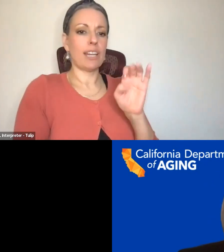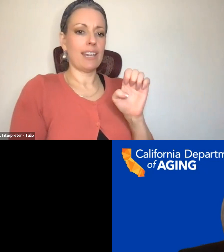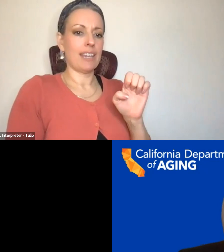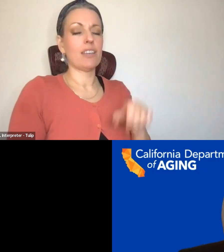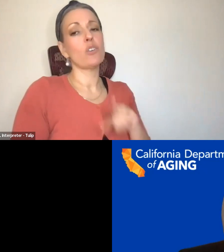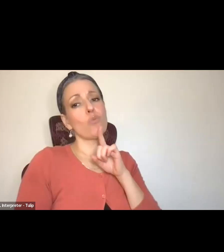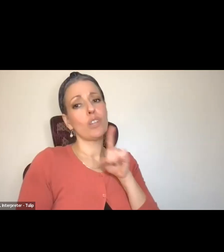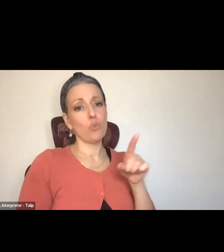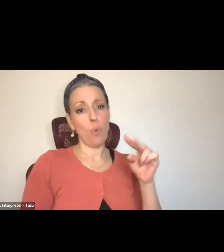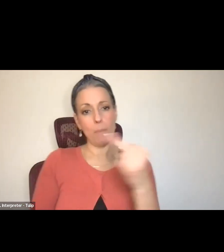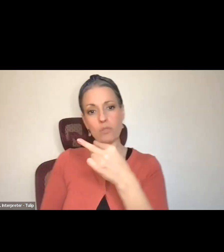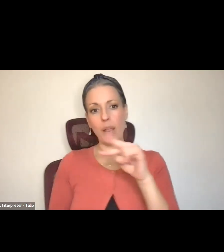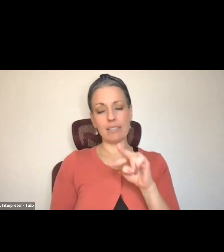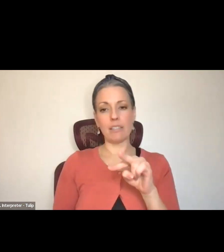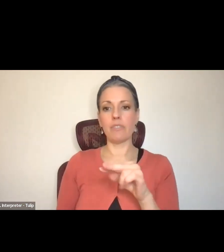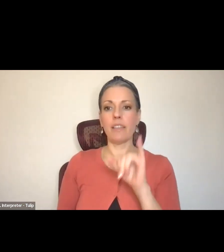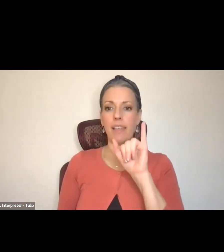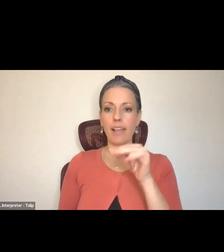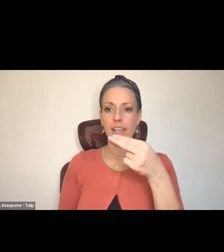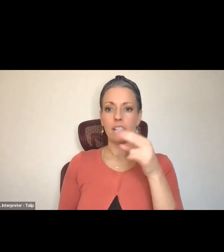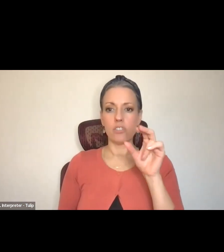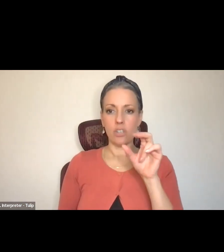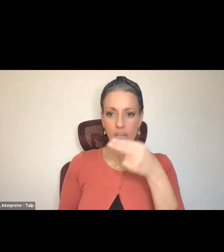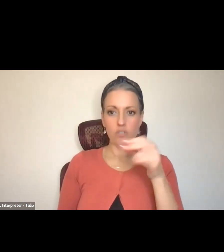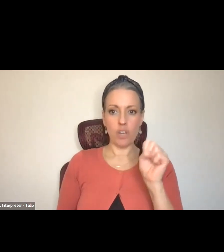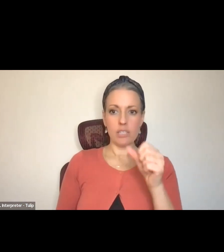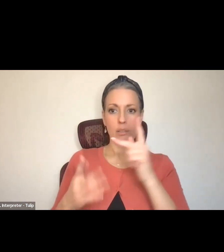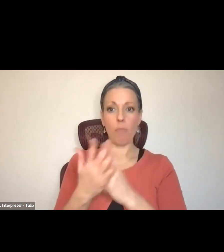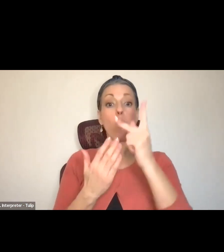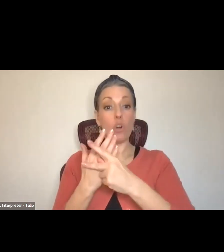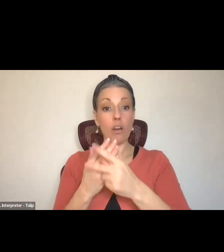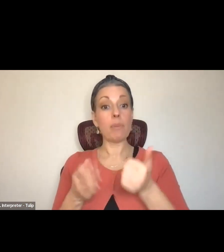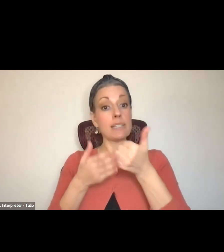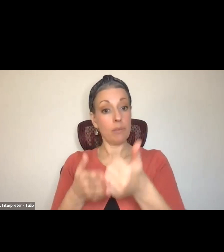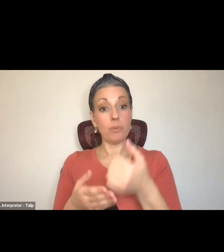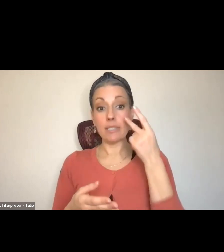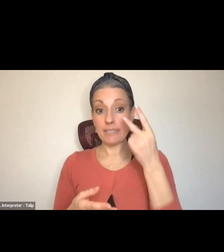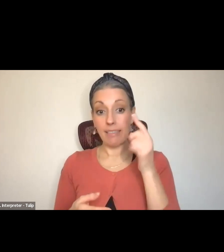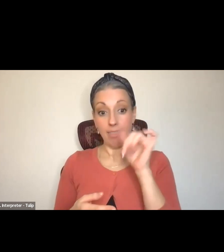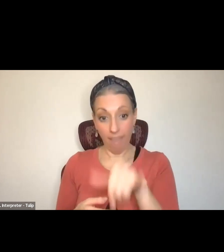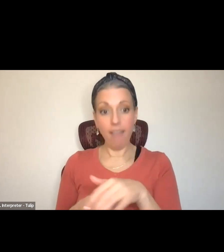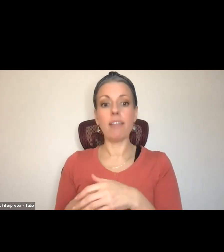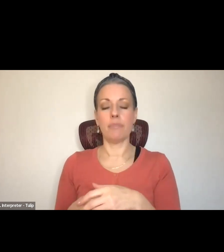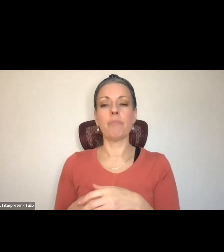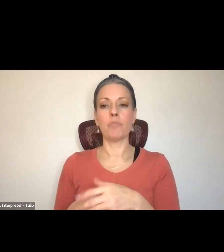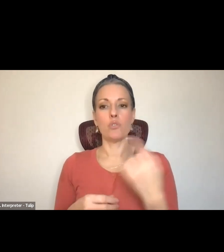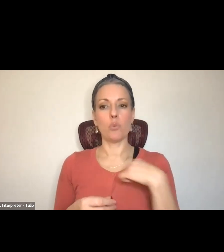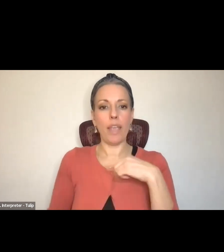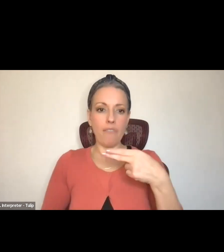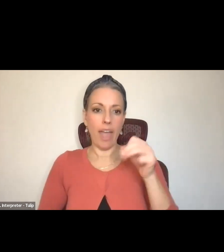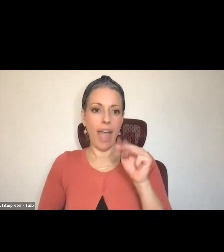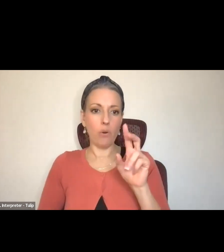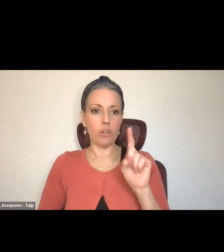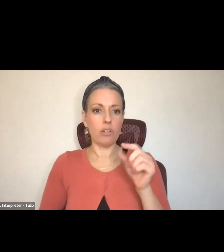with your perspective as in the IHSS program. It's really helpful to hear that angle. And so we have Howard and then